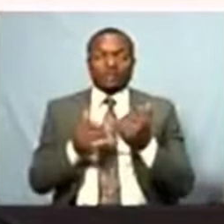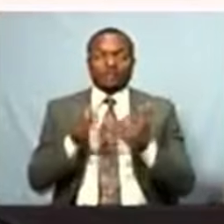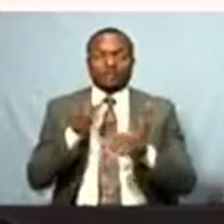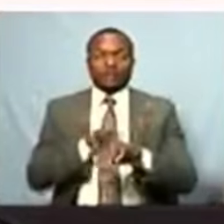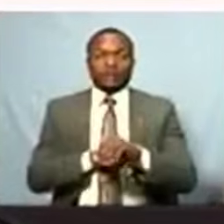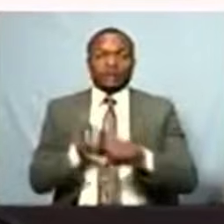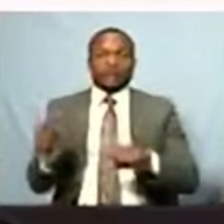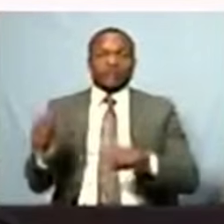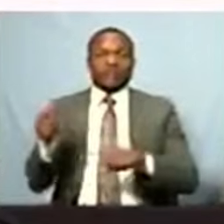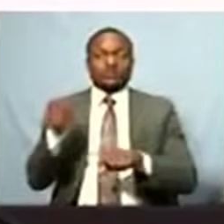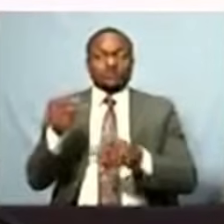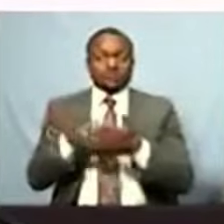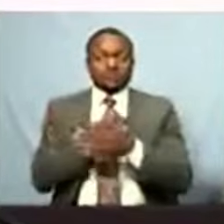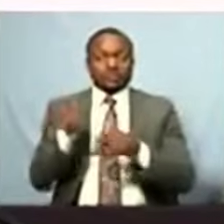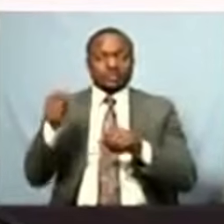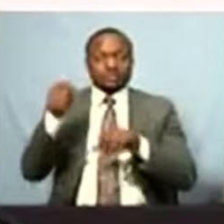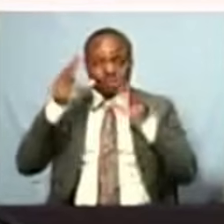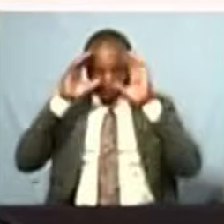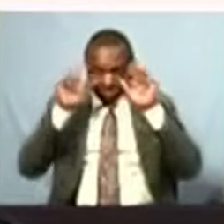office.